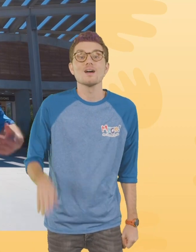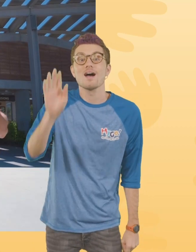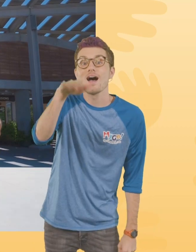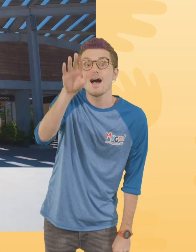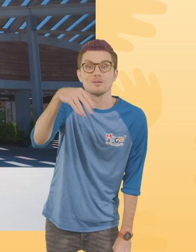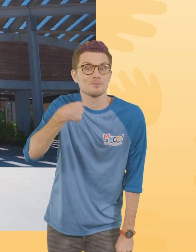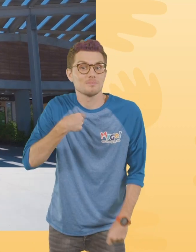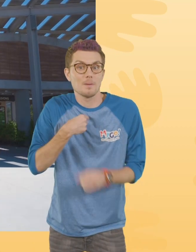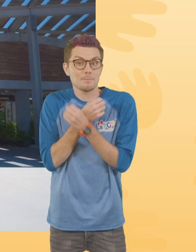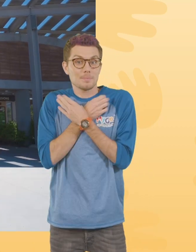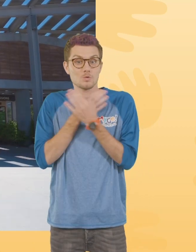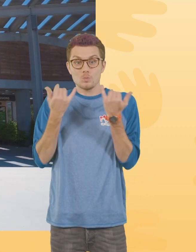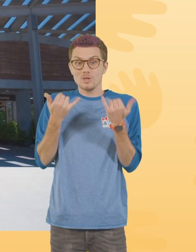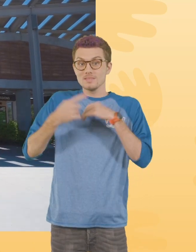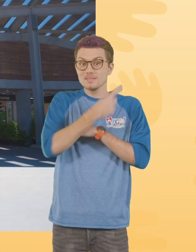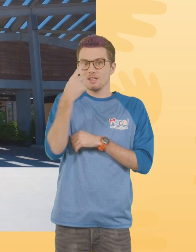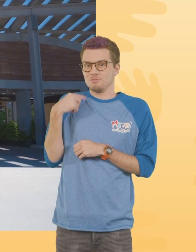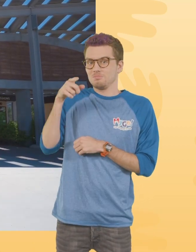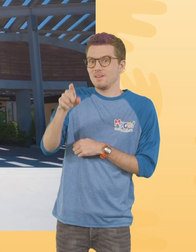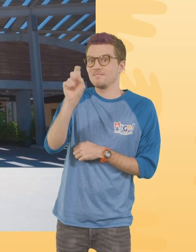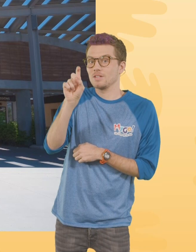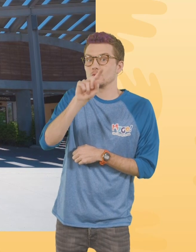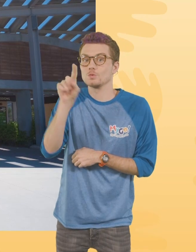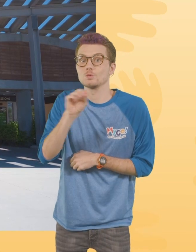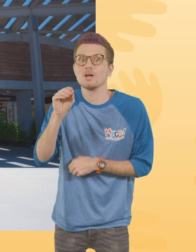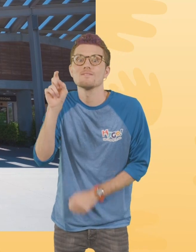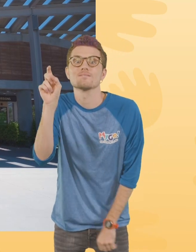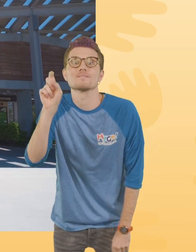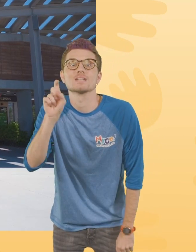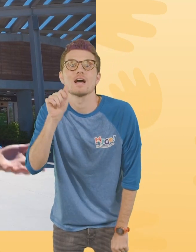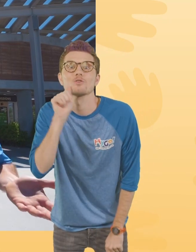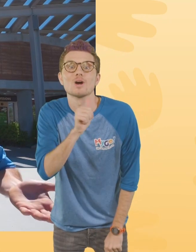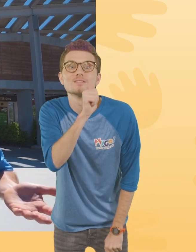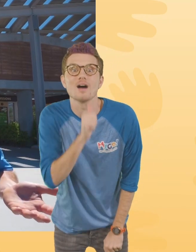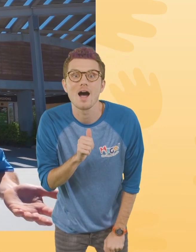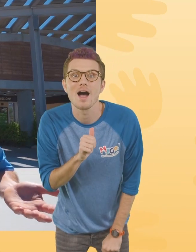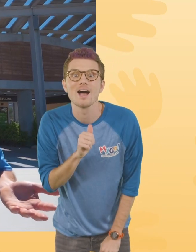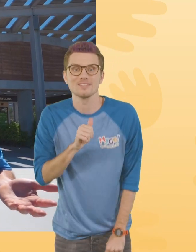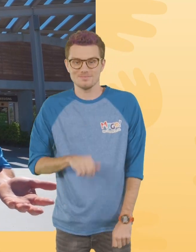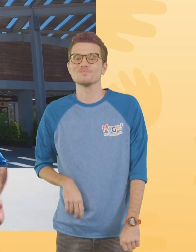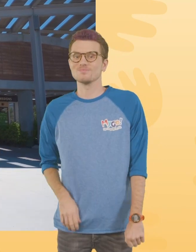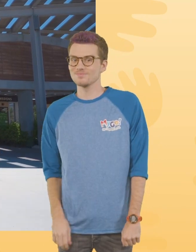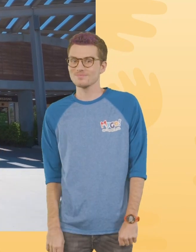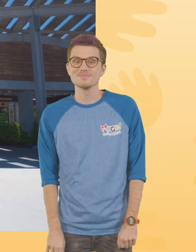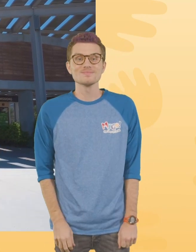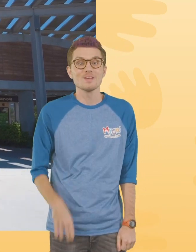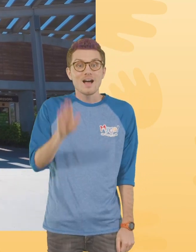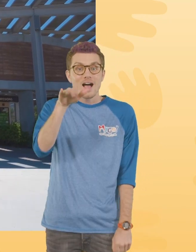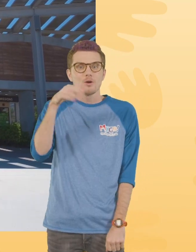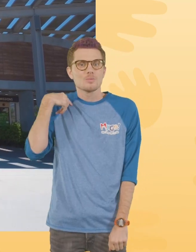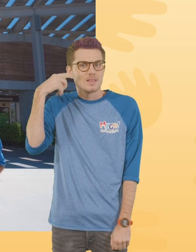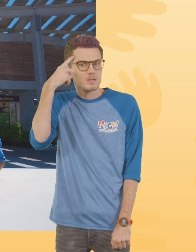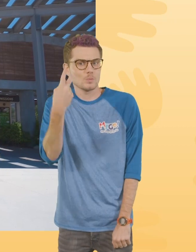Hey, it's me, Blippi. And today, I'm at the Phoenix Zoo in Phoenix, Arizona. Hey,